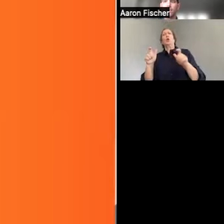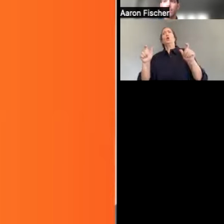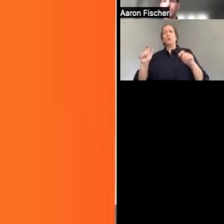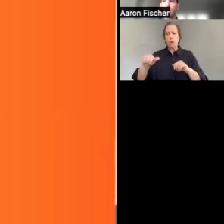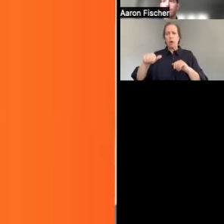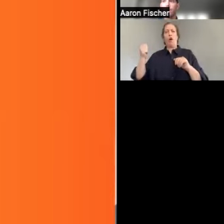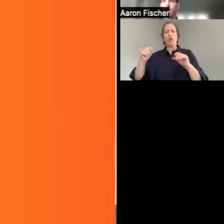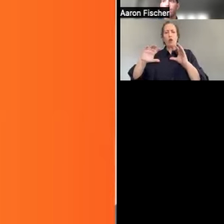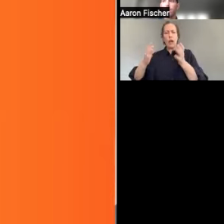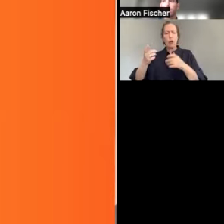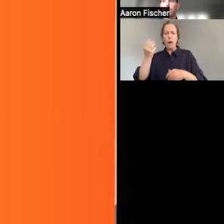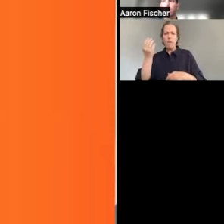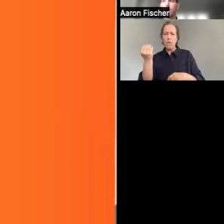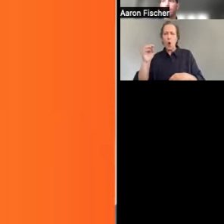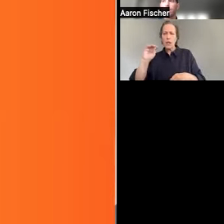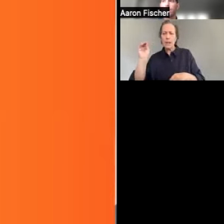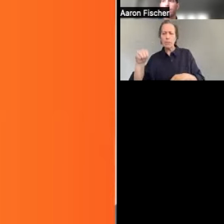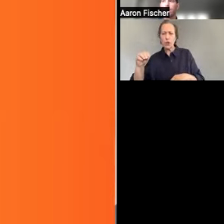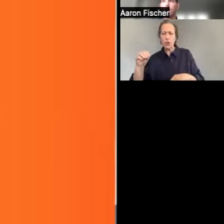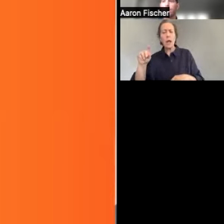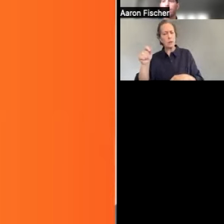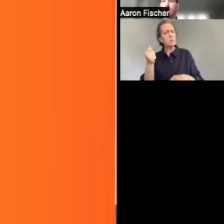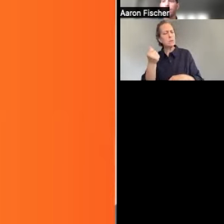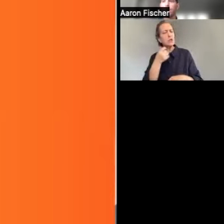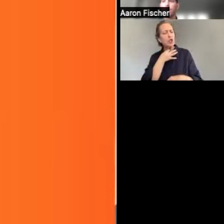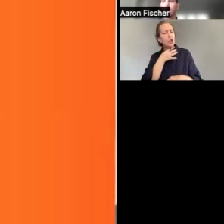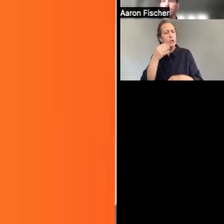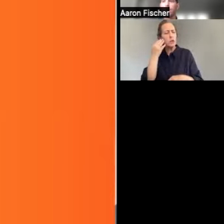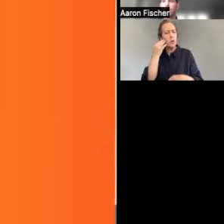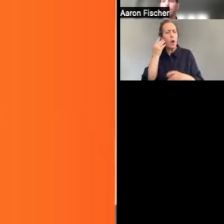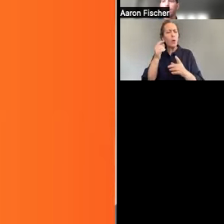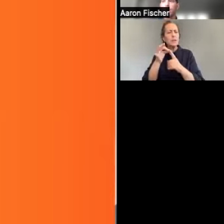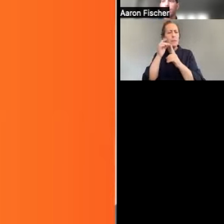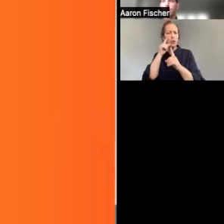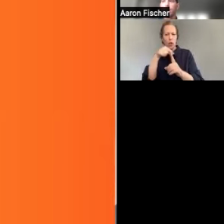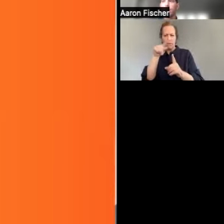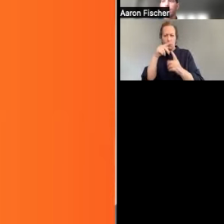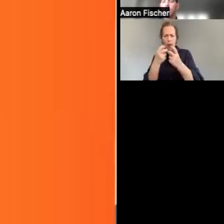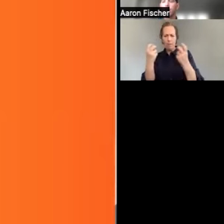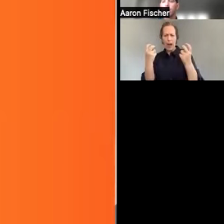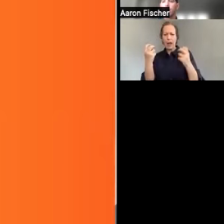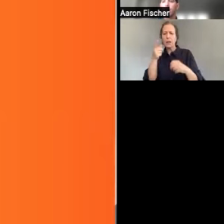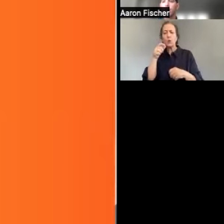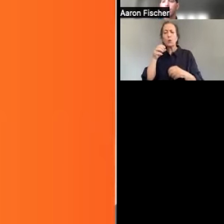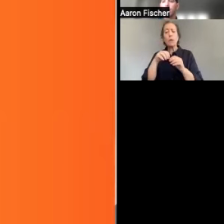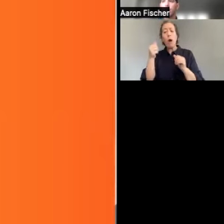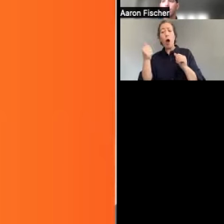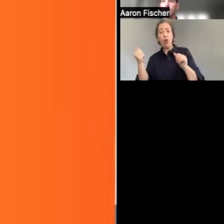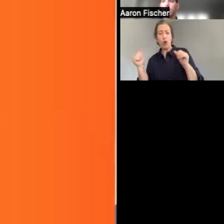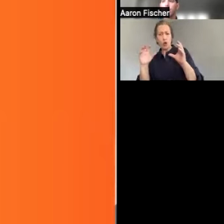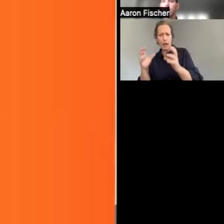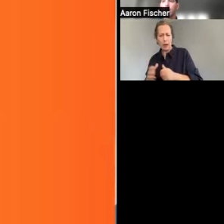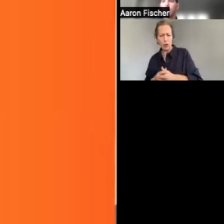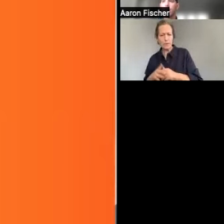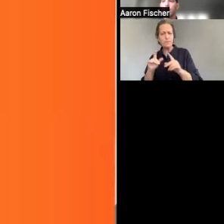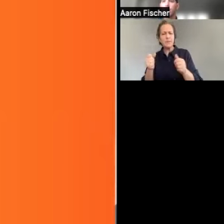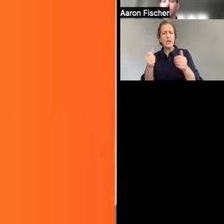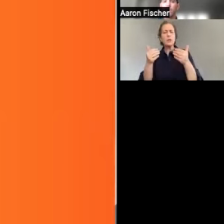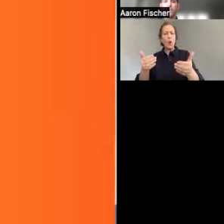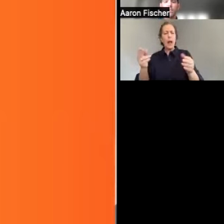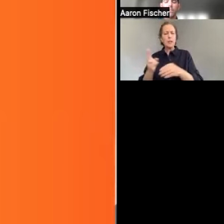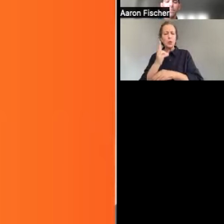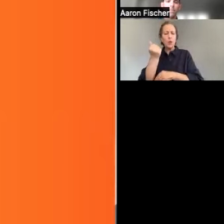about 14% of you. We're really curious to know, especially for our panelists today, who's in the other category. So let's go ahead and start using the chat and let